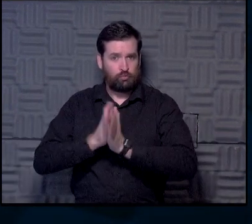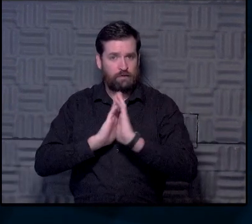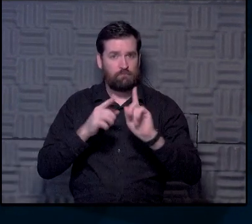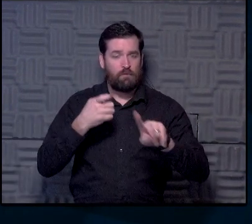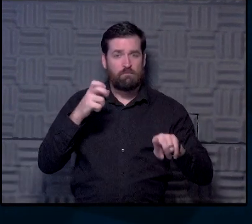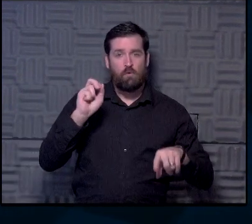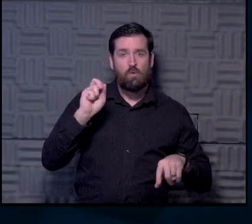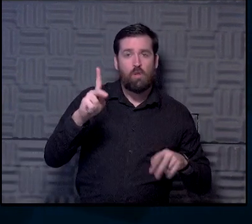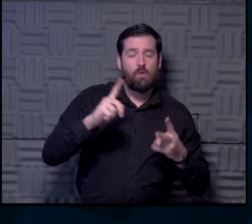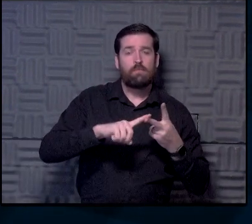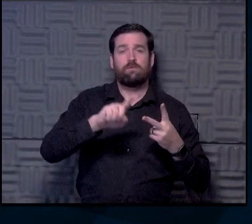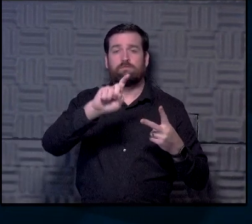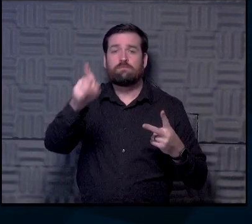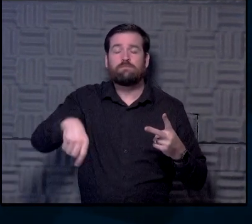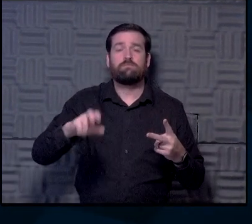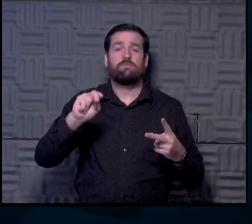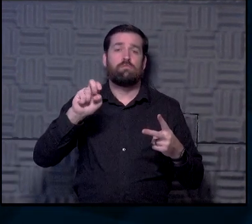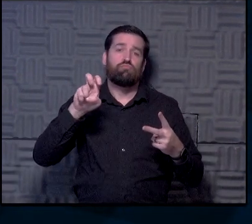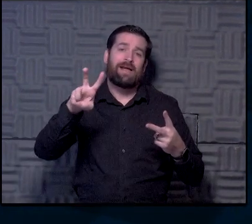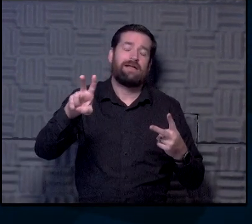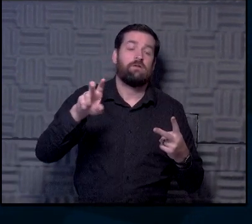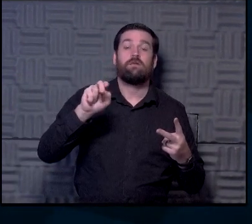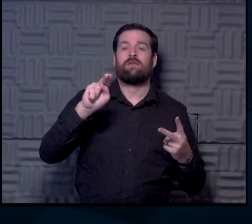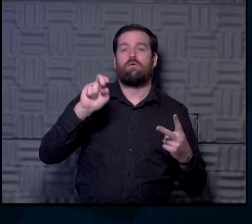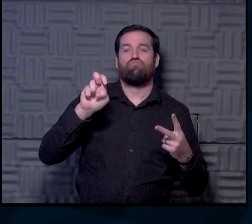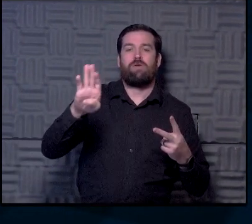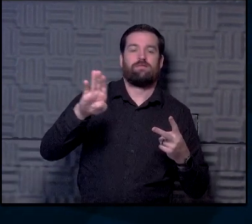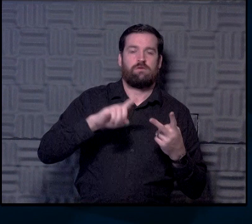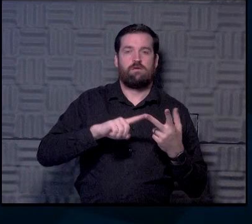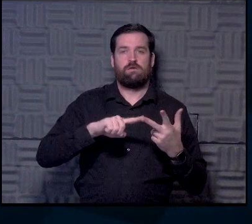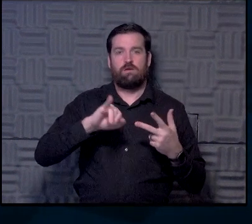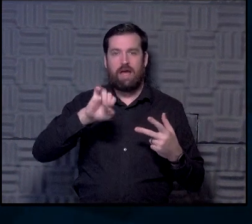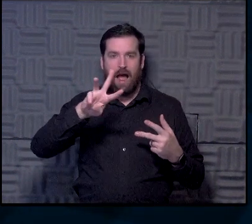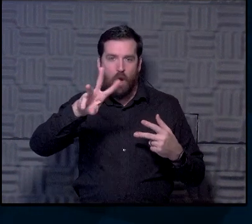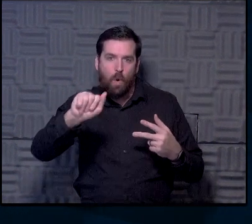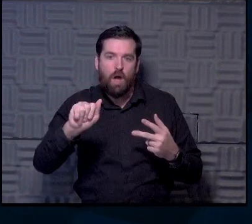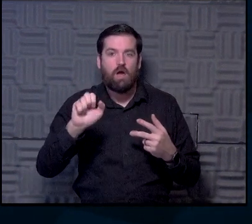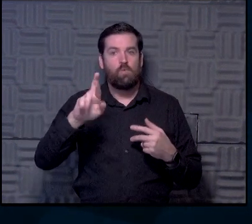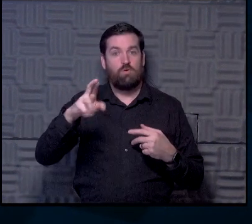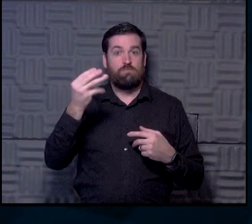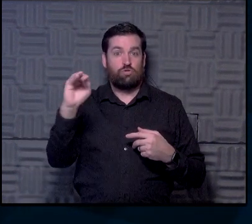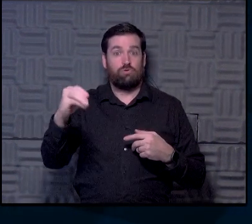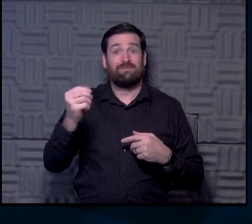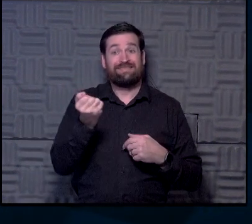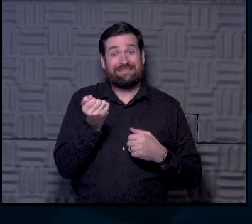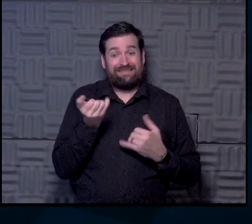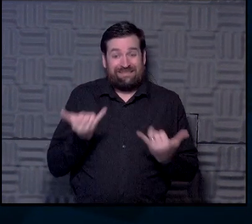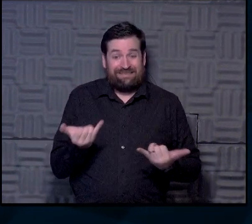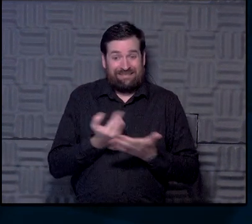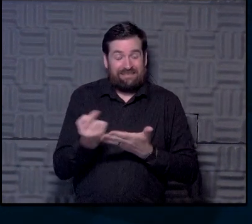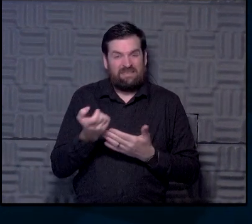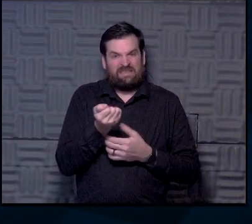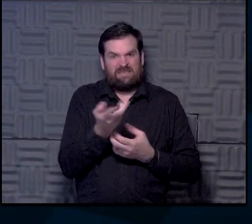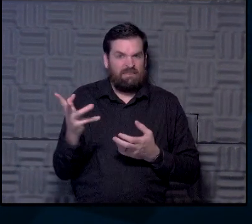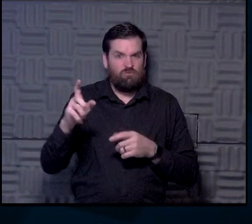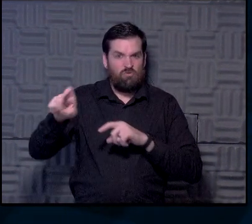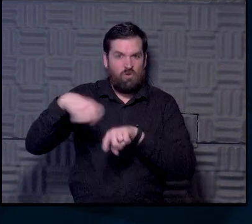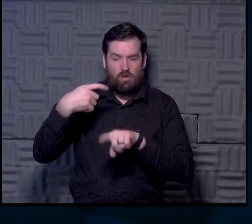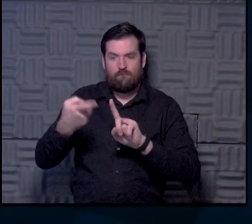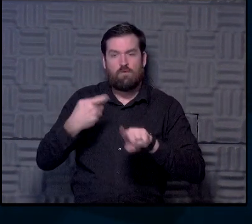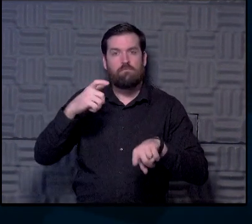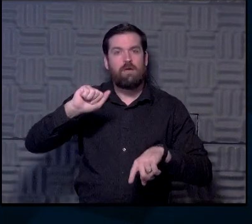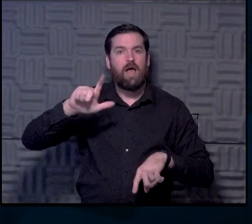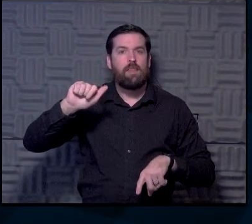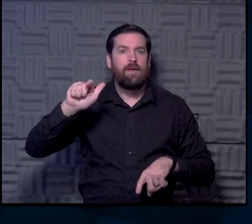or Texas or Nebraska or Iowa or across Missouri, this week we've gotten multiple calls from places in the South, from